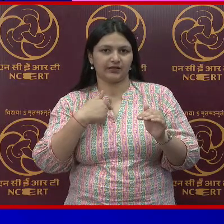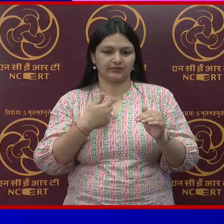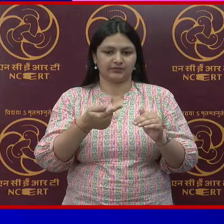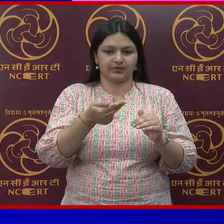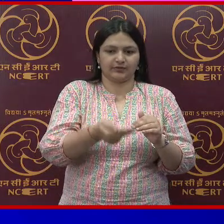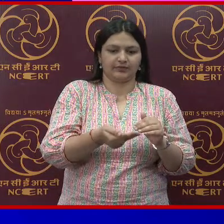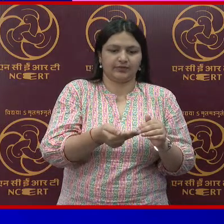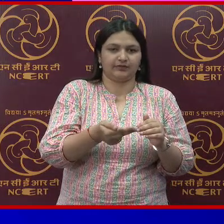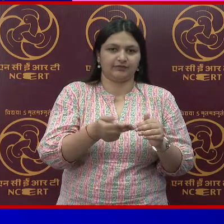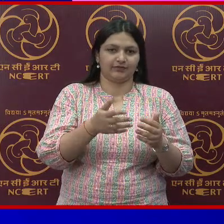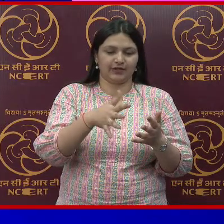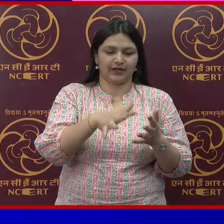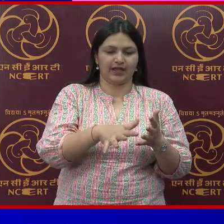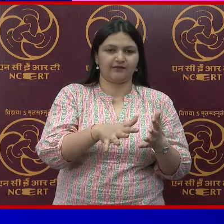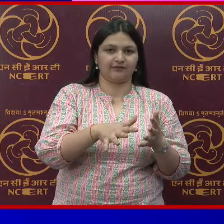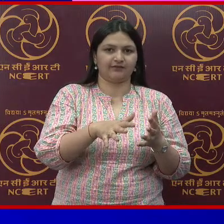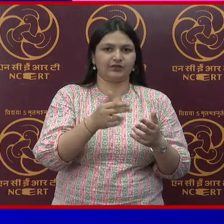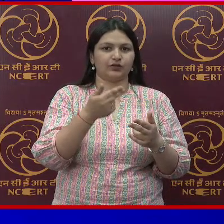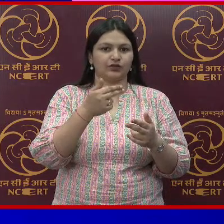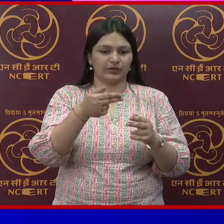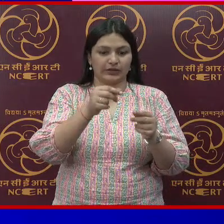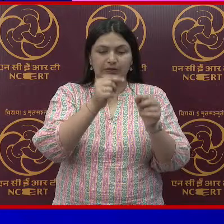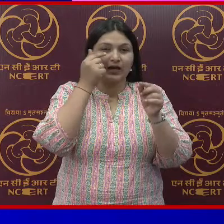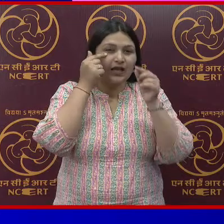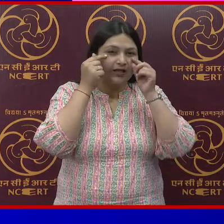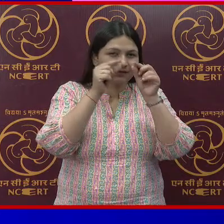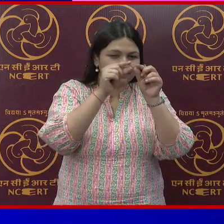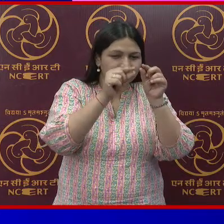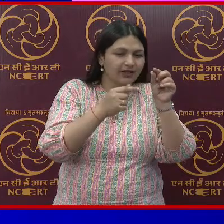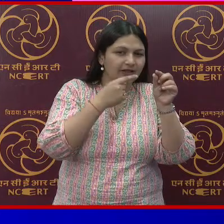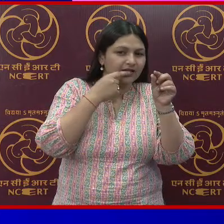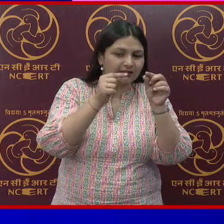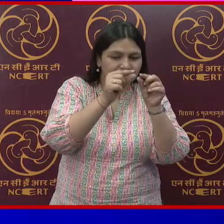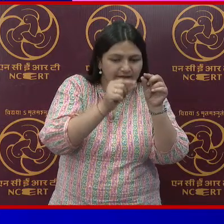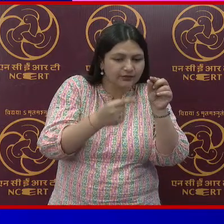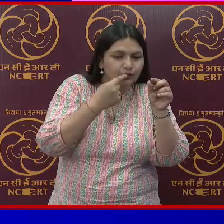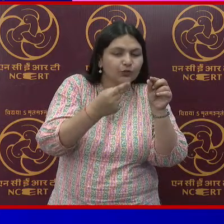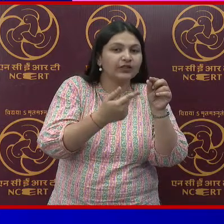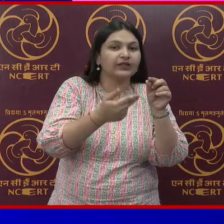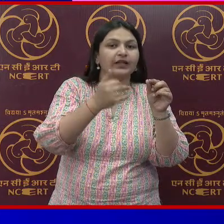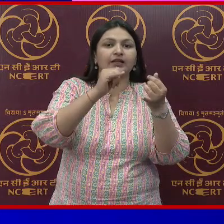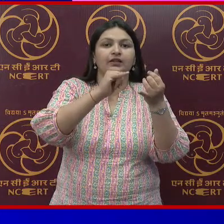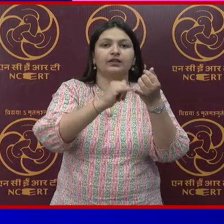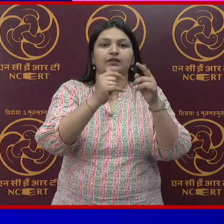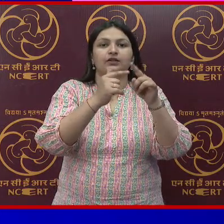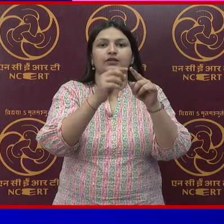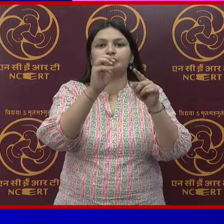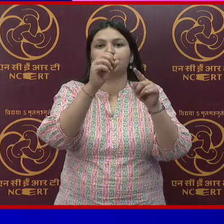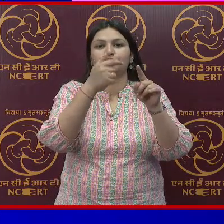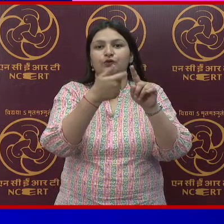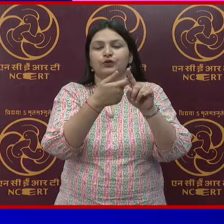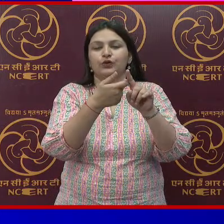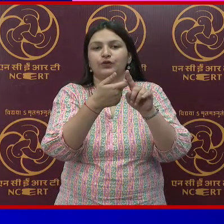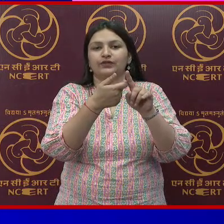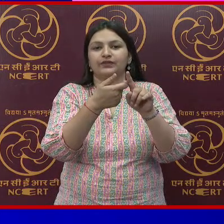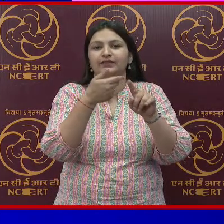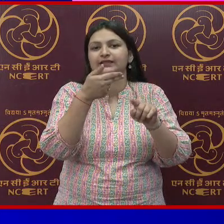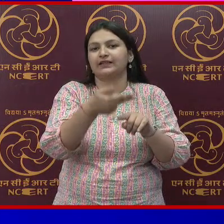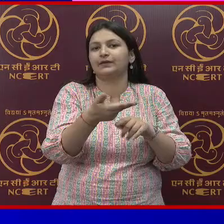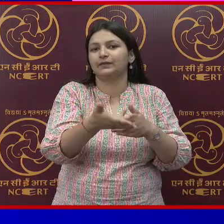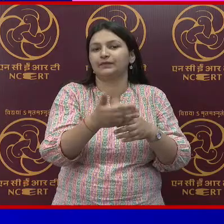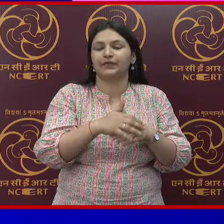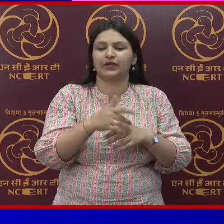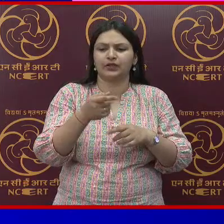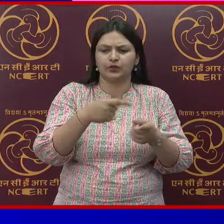it called? What is Stalks. it? Stalks. Okay. Yes, little. Okay, this thing is called stalk. And here you can see how